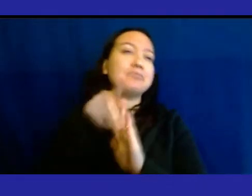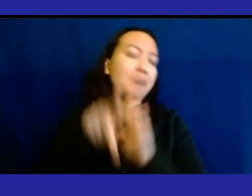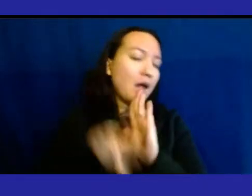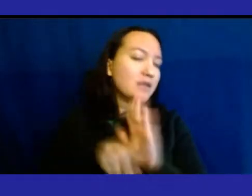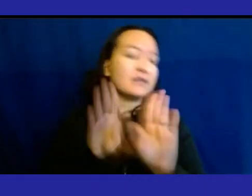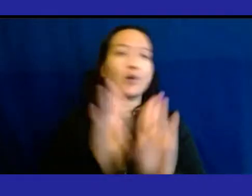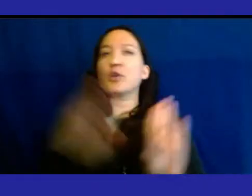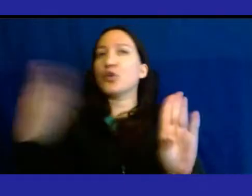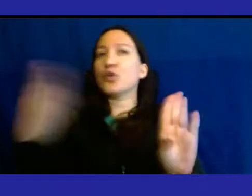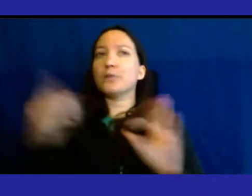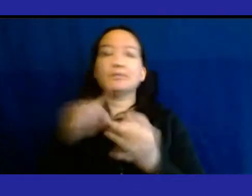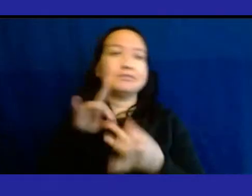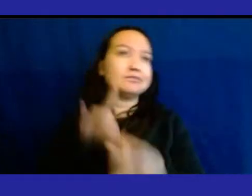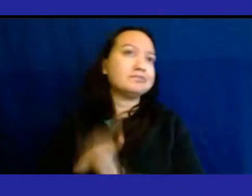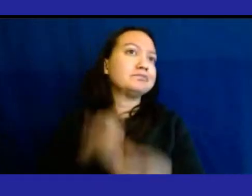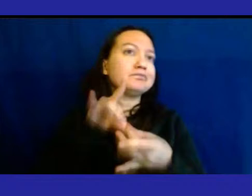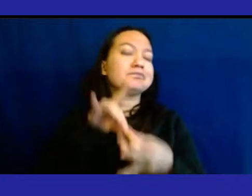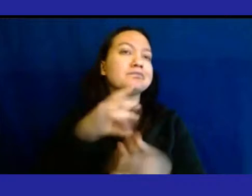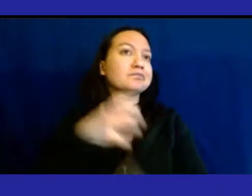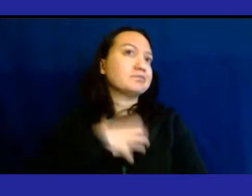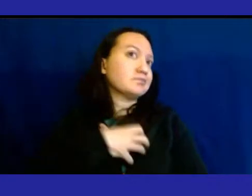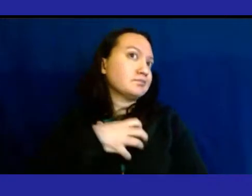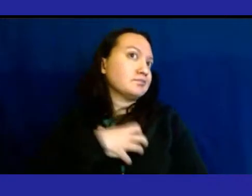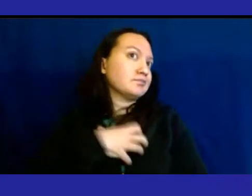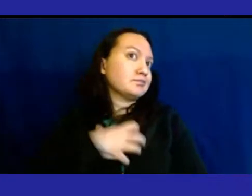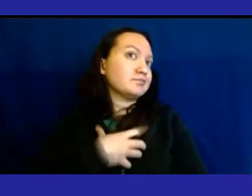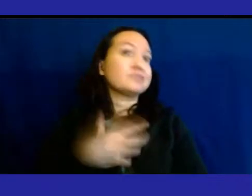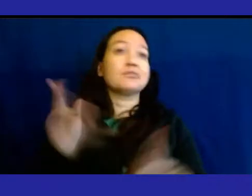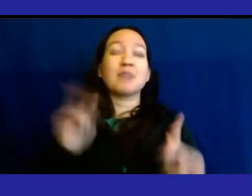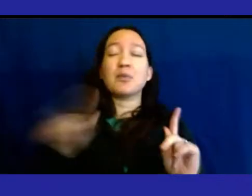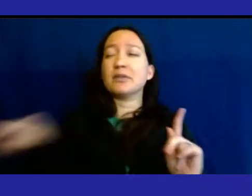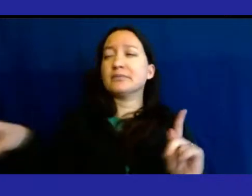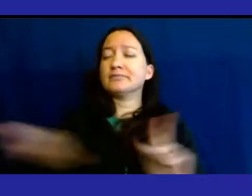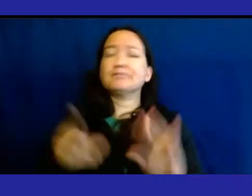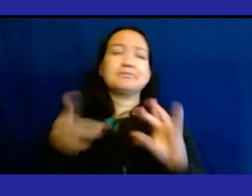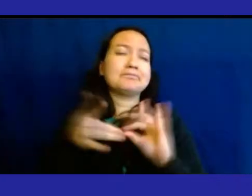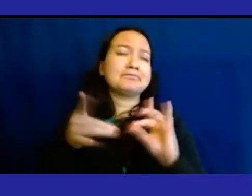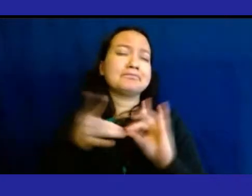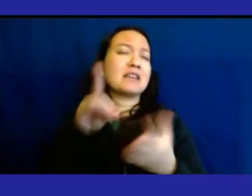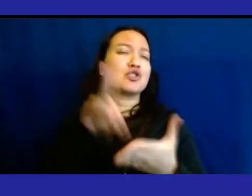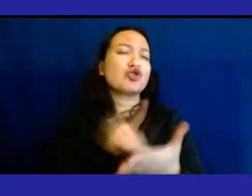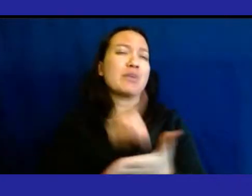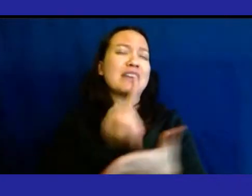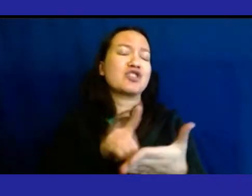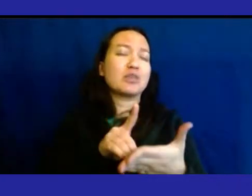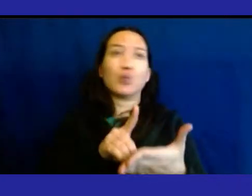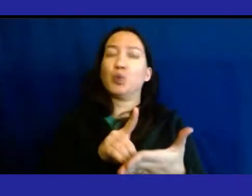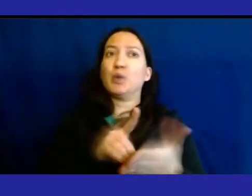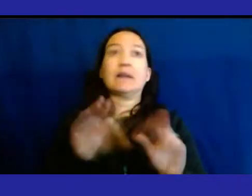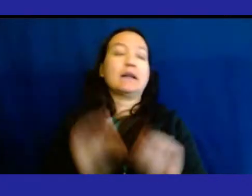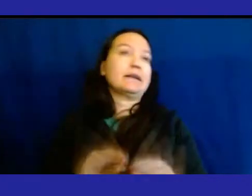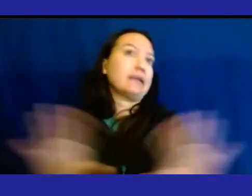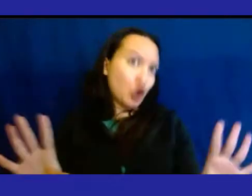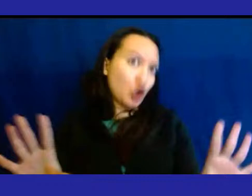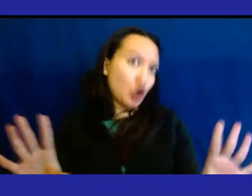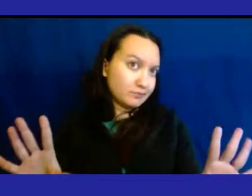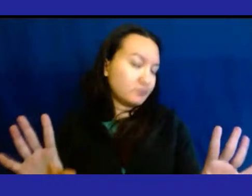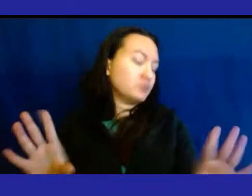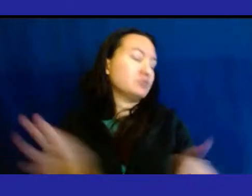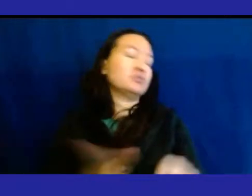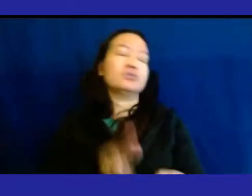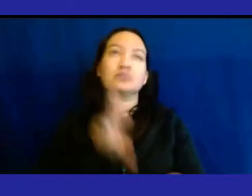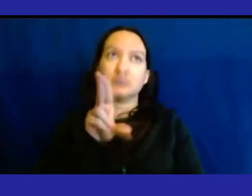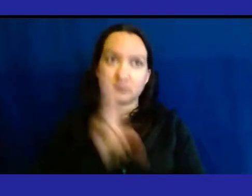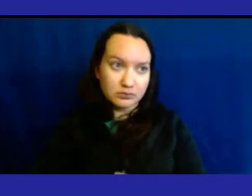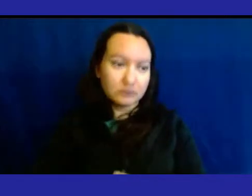complaints. People who say there is discrimination, that's very clear. No question,